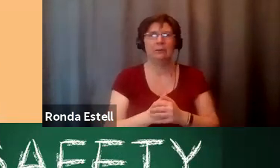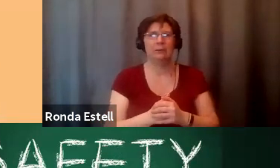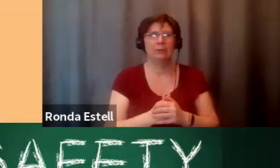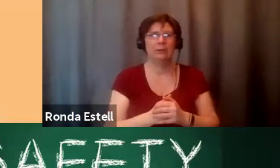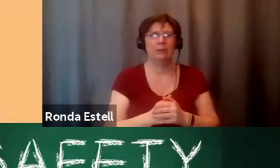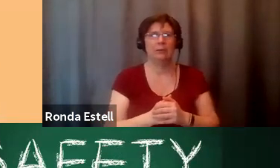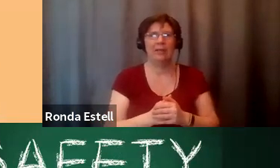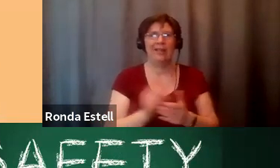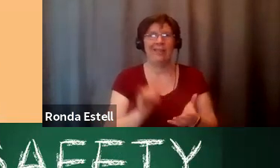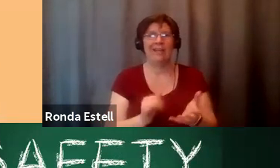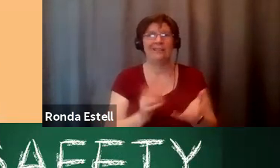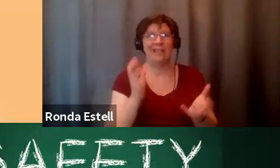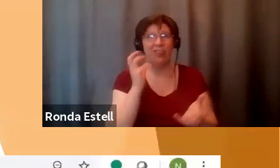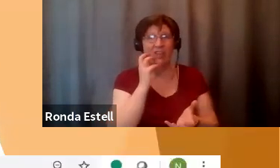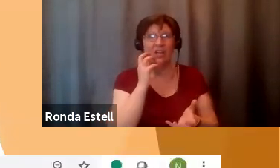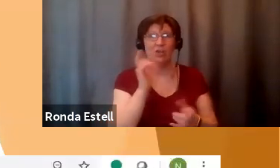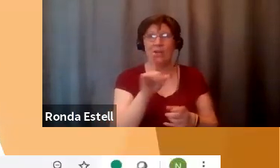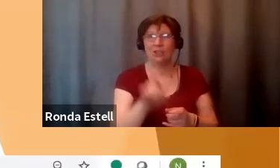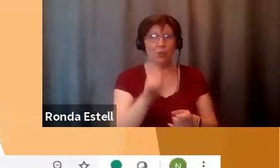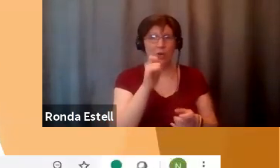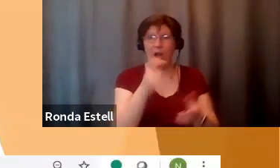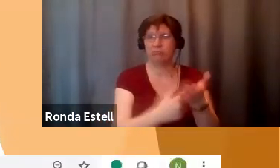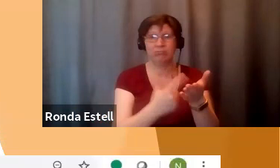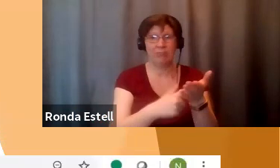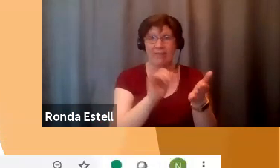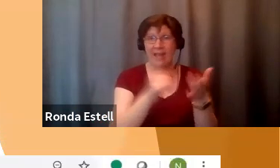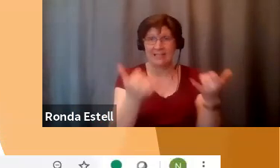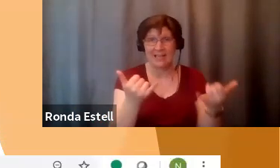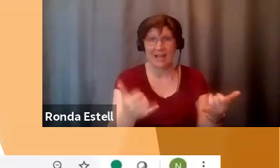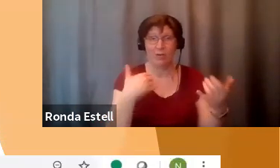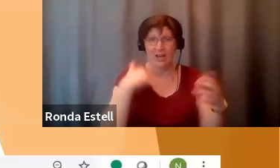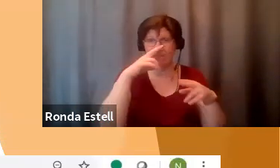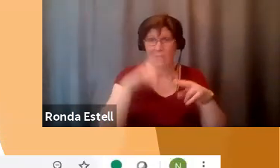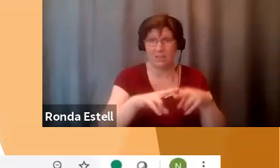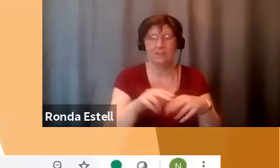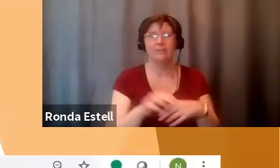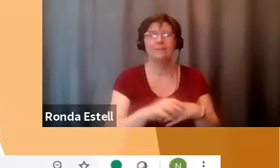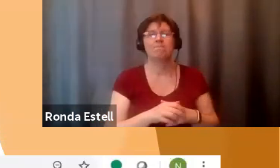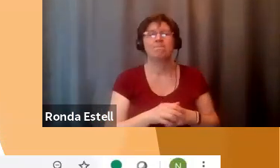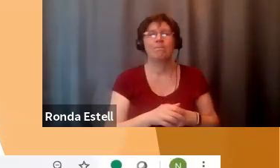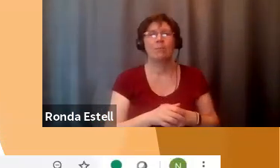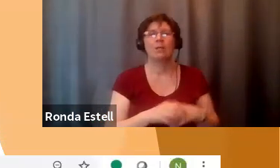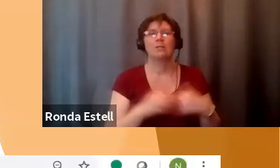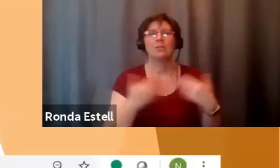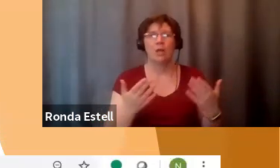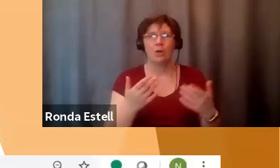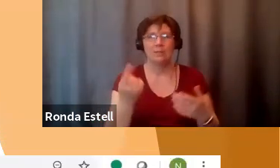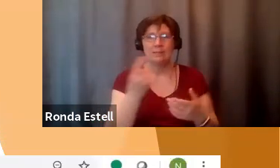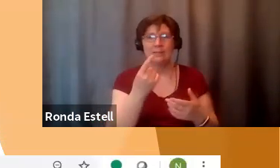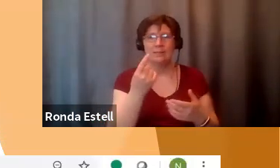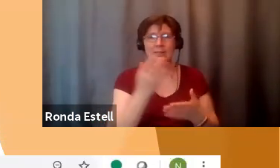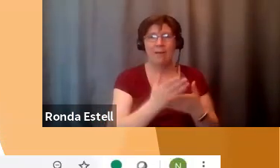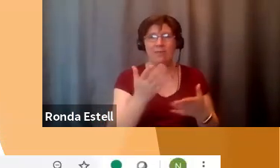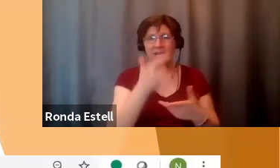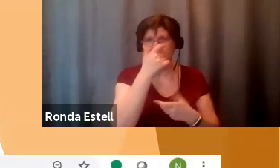Loaded question. We're not going to go there today. We're going to have fun. So something interesting that I'm